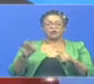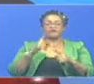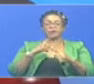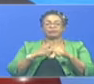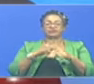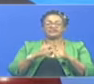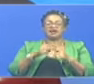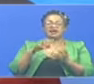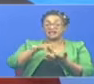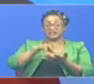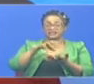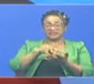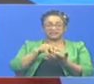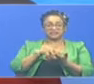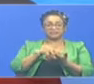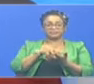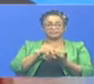cases in Kenya.